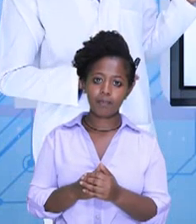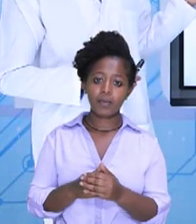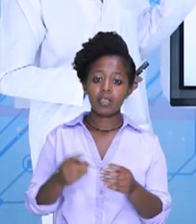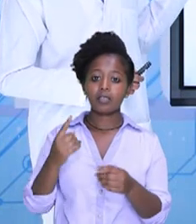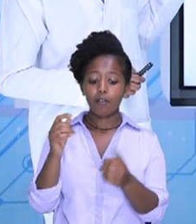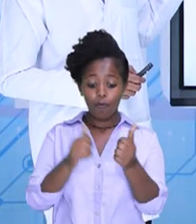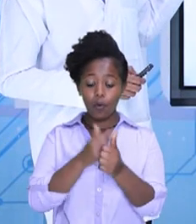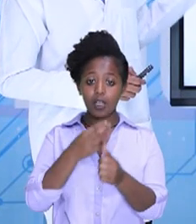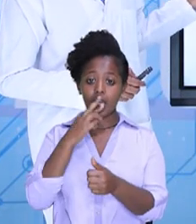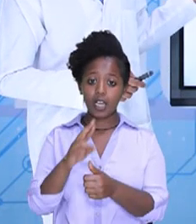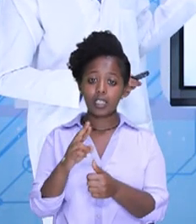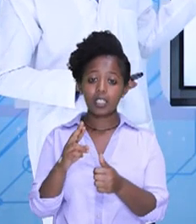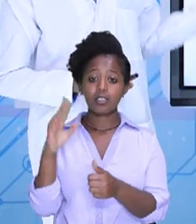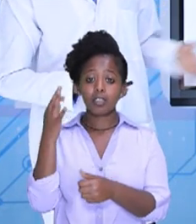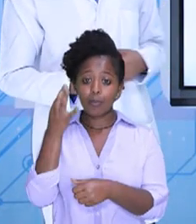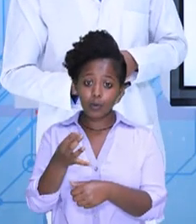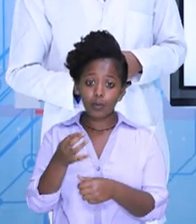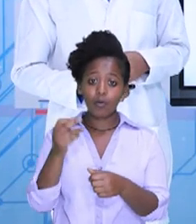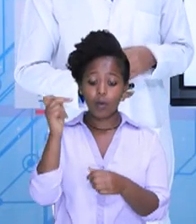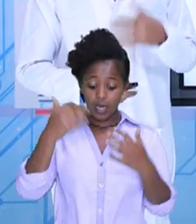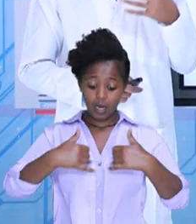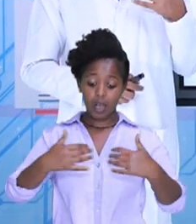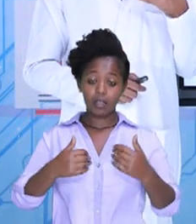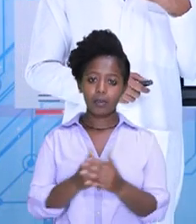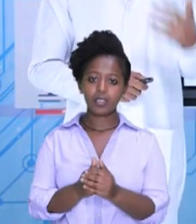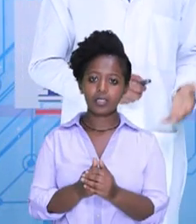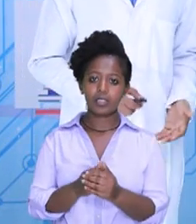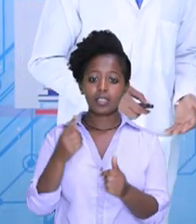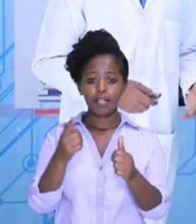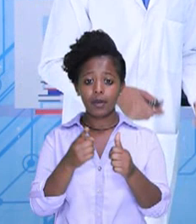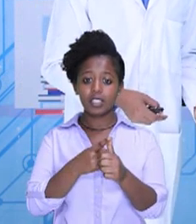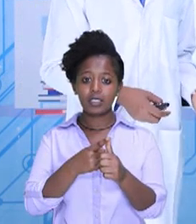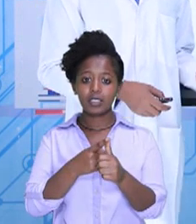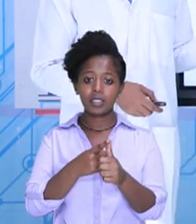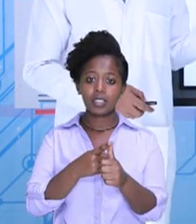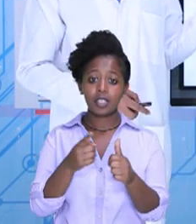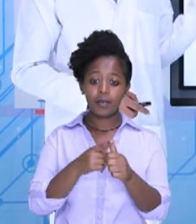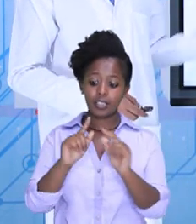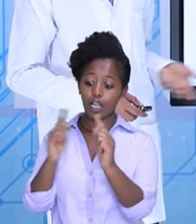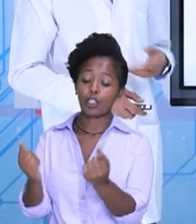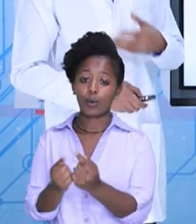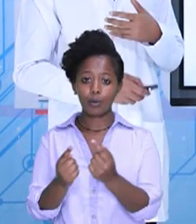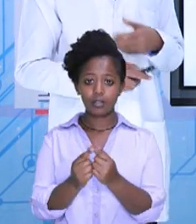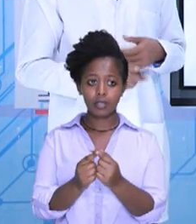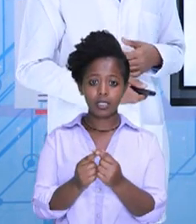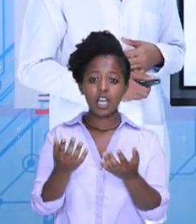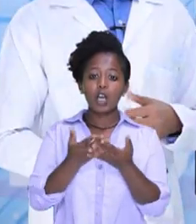The following are the types of wild animals. The first category is the